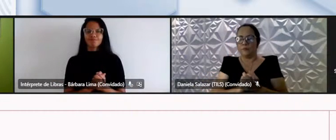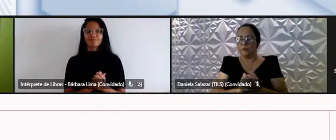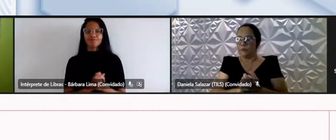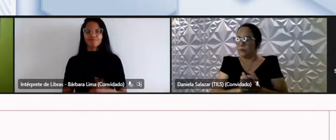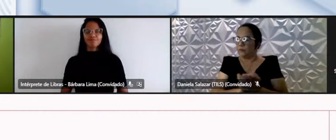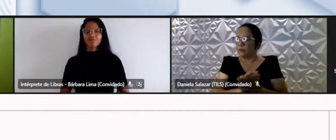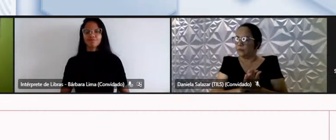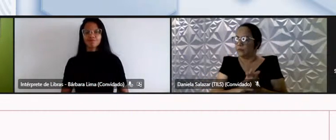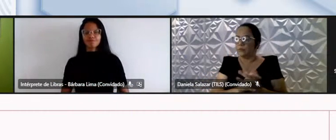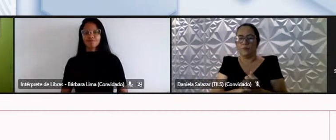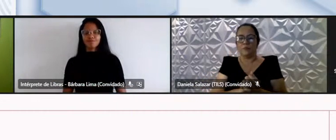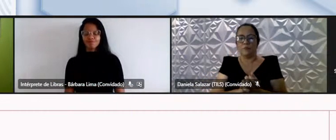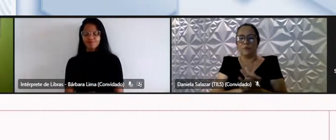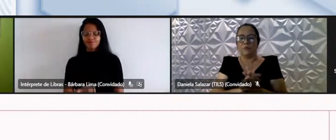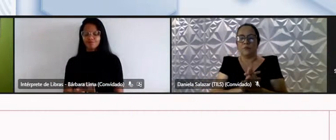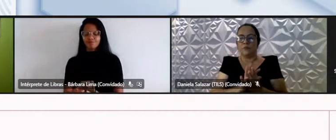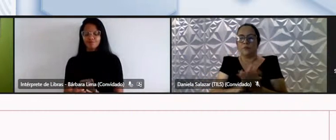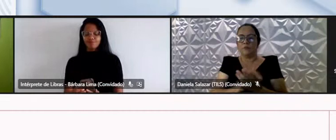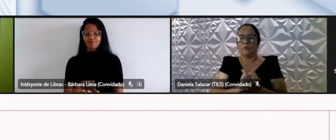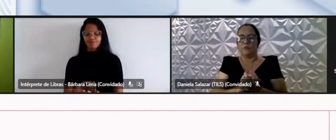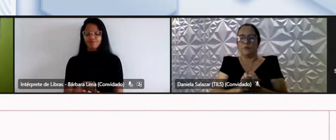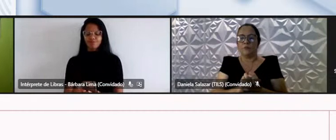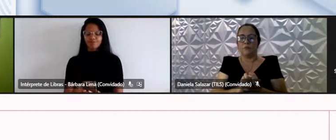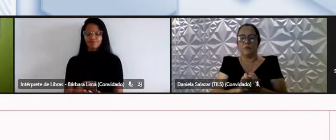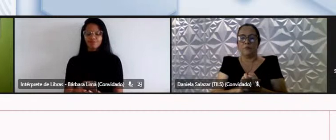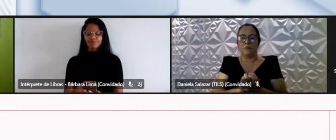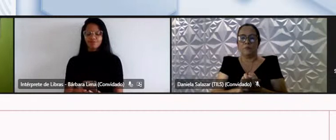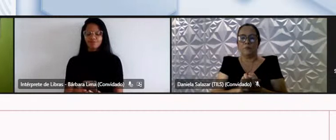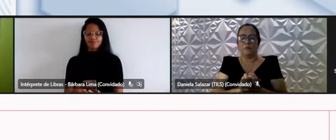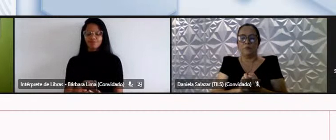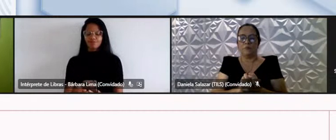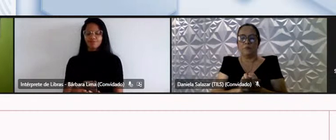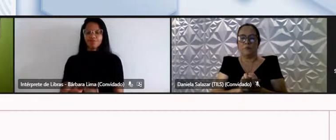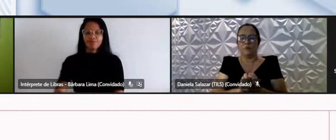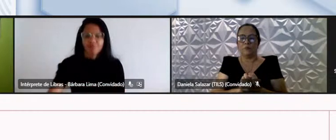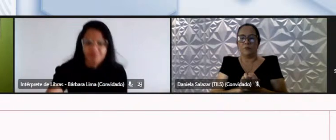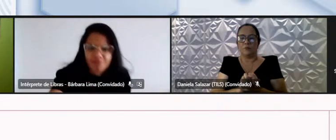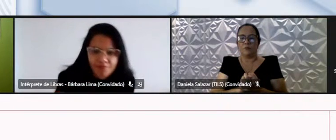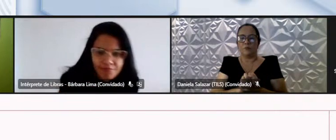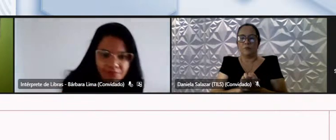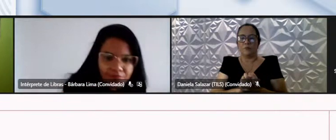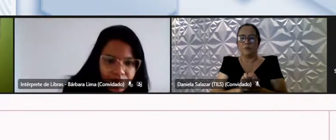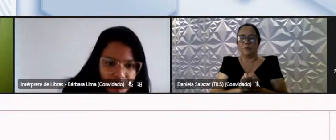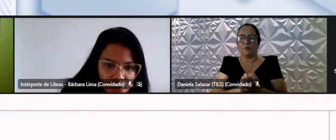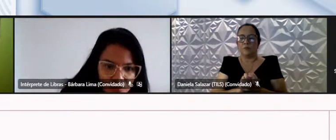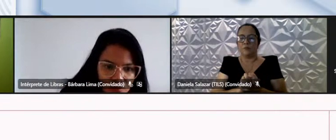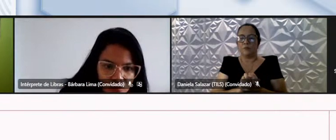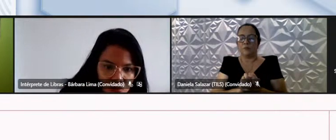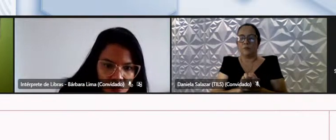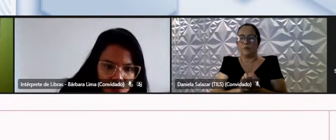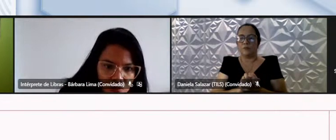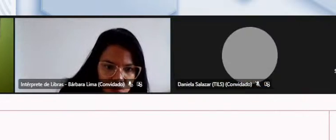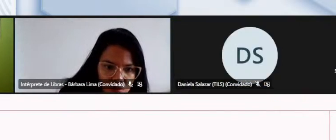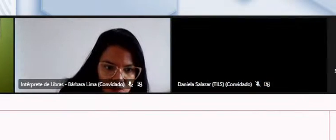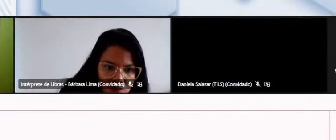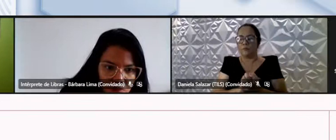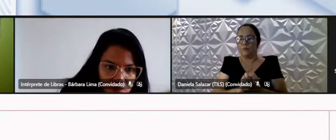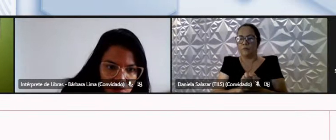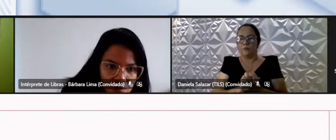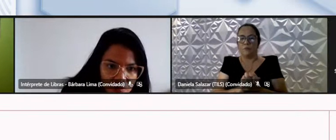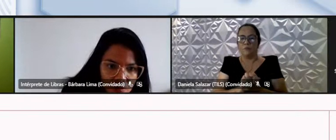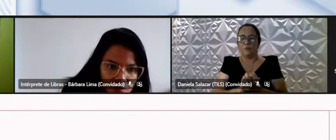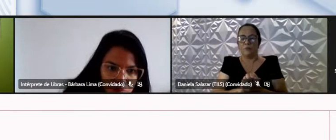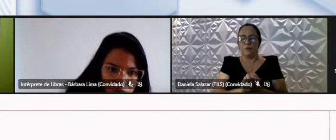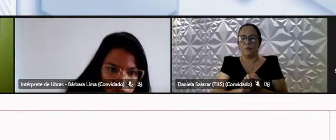me is their respect is restored and their safety is often